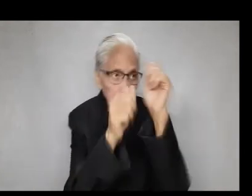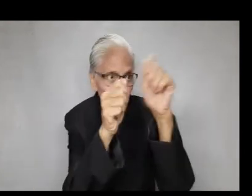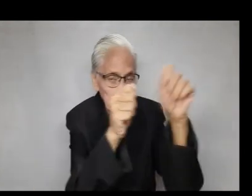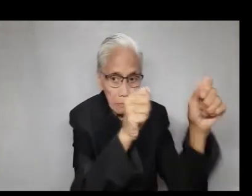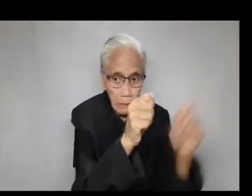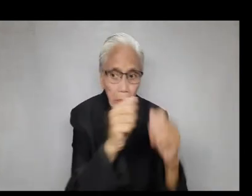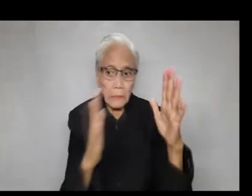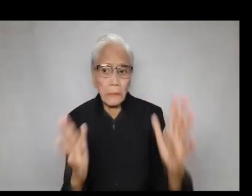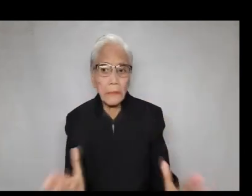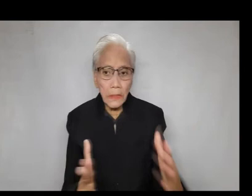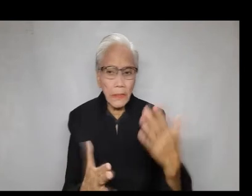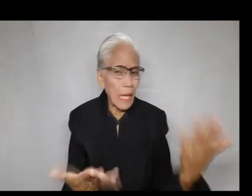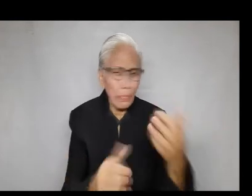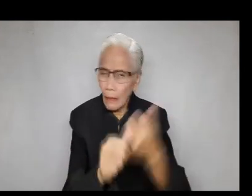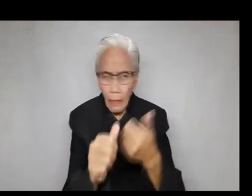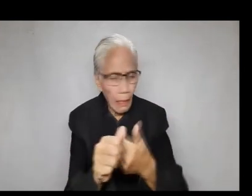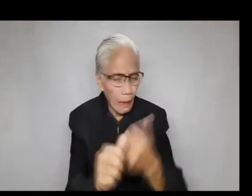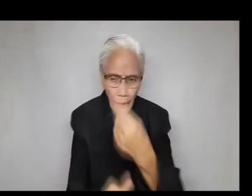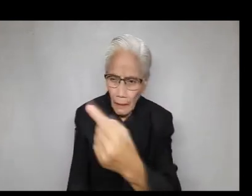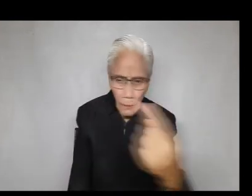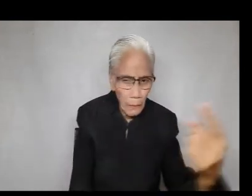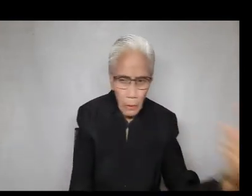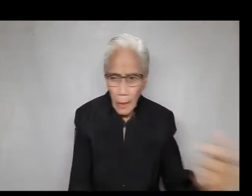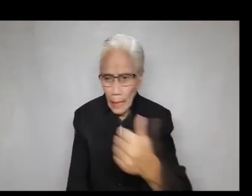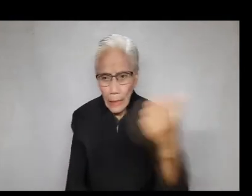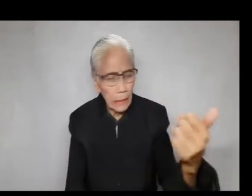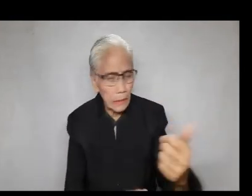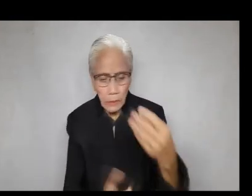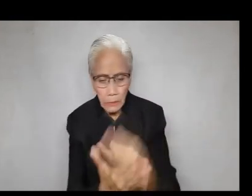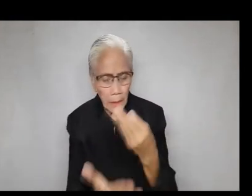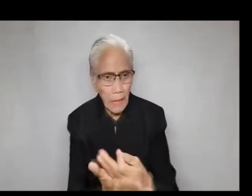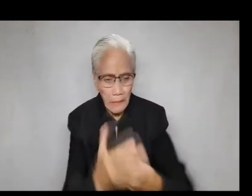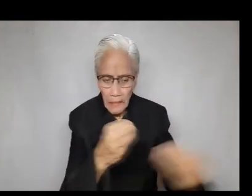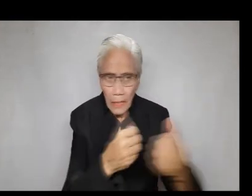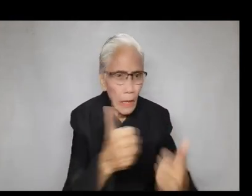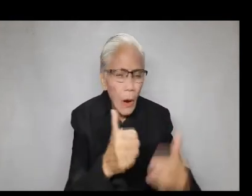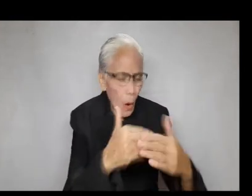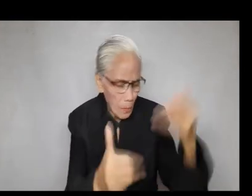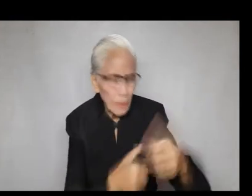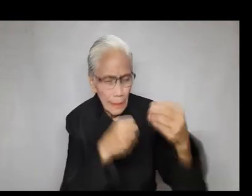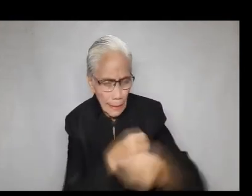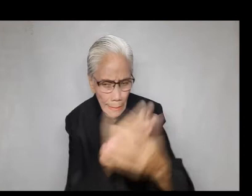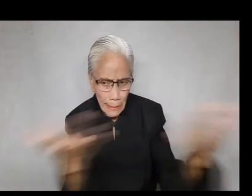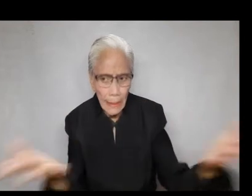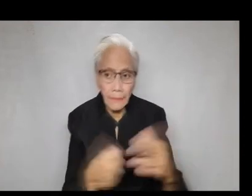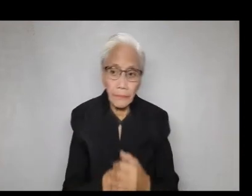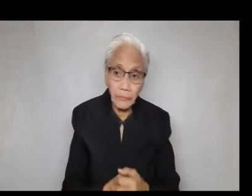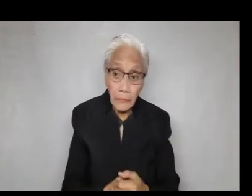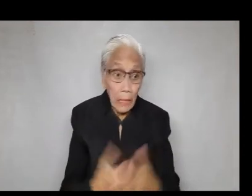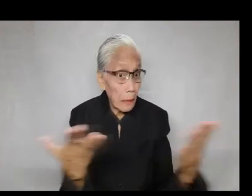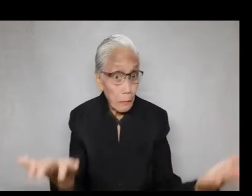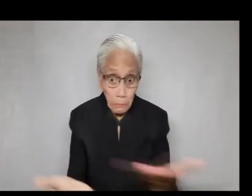it through the night. These kids almost had a community center. A contractor squirted a desire to build it. A carpenter squirted to work on the